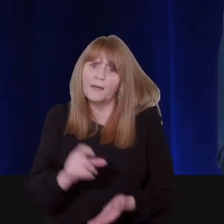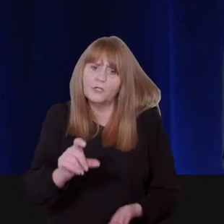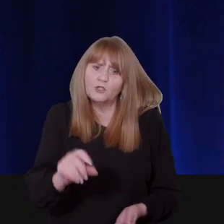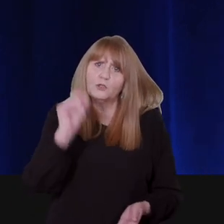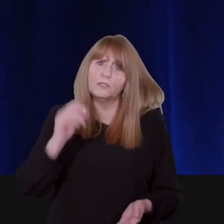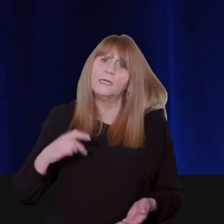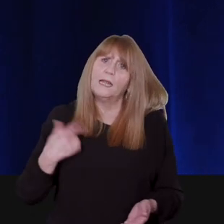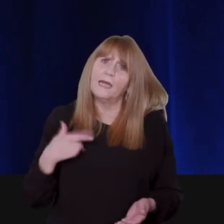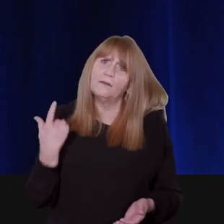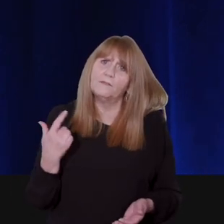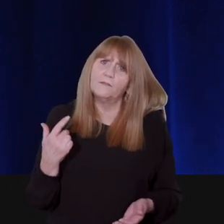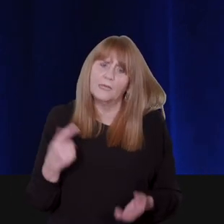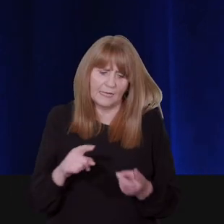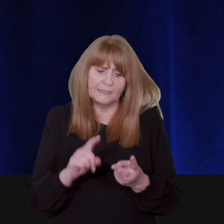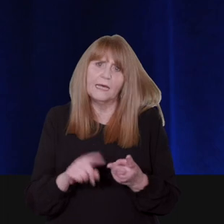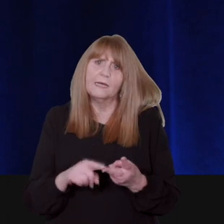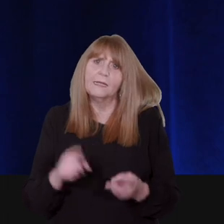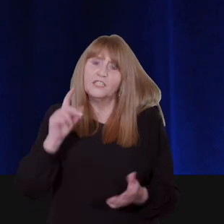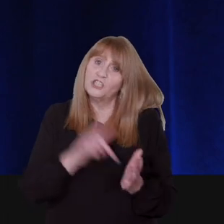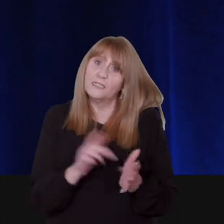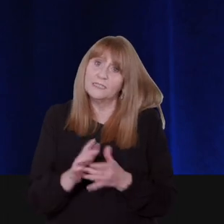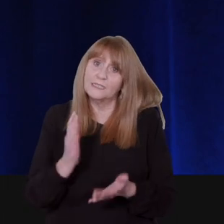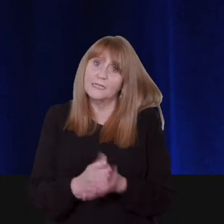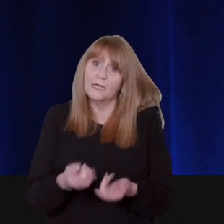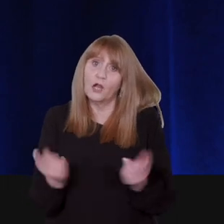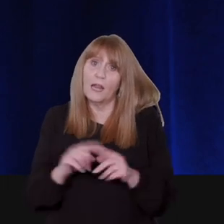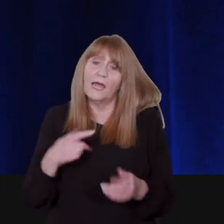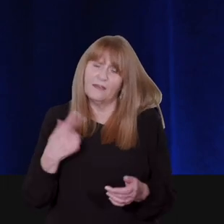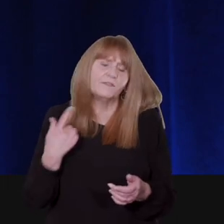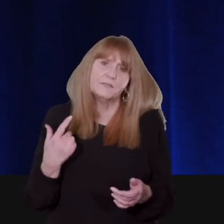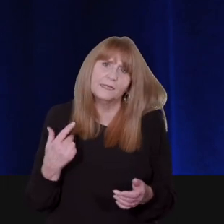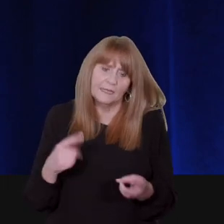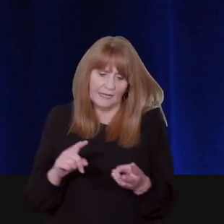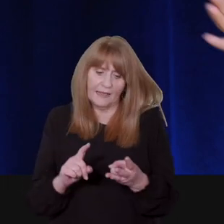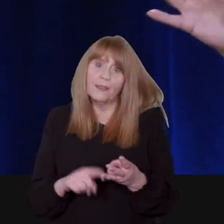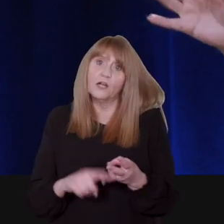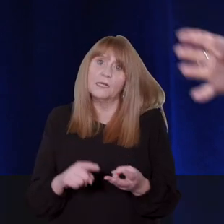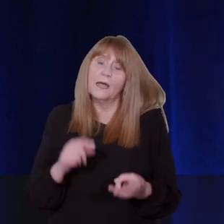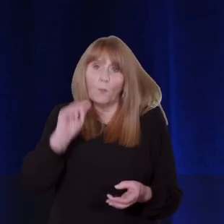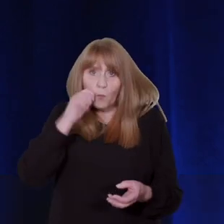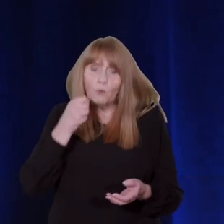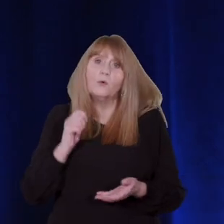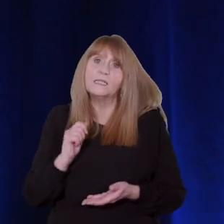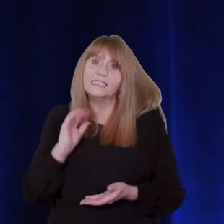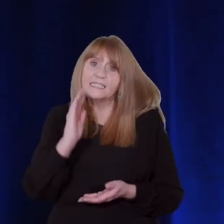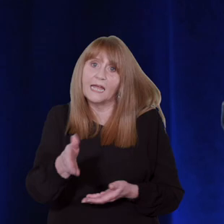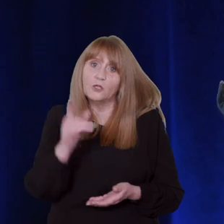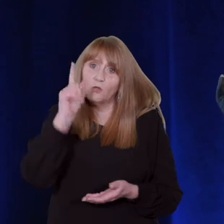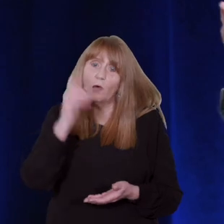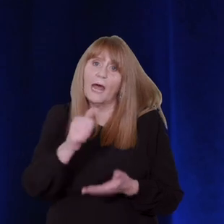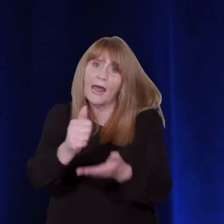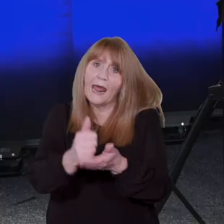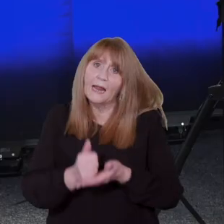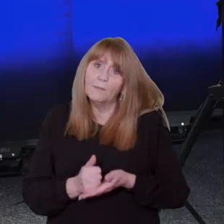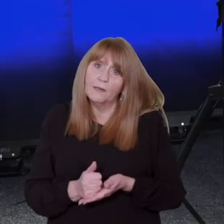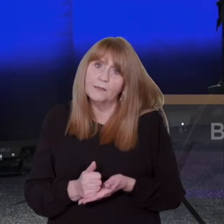our life. And then thirdly, that he said, I'm going to send you a helper. And here we find it in John 14, 26.